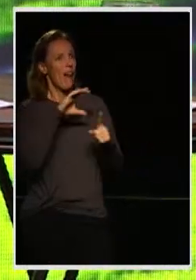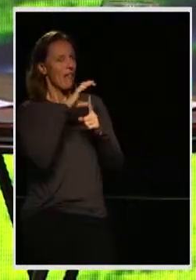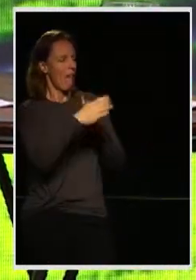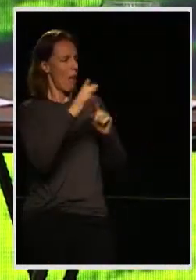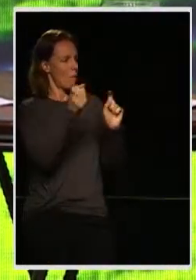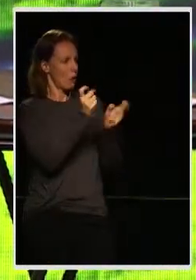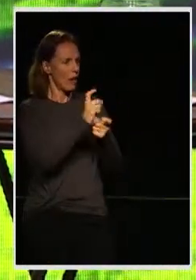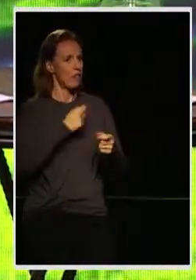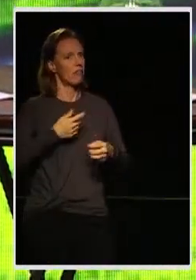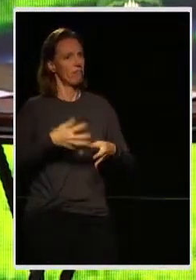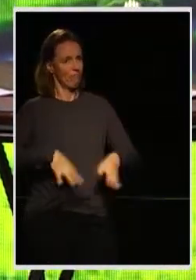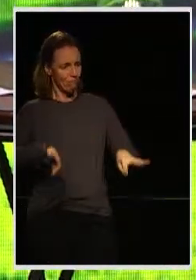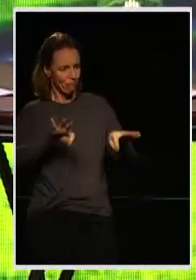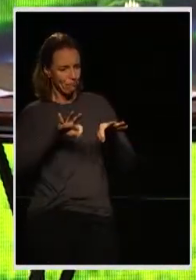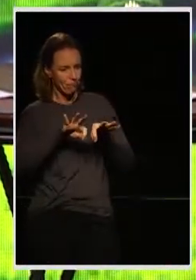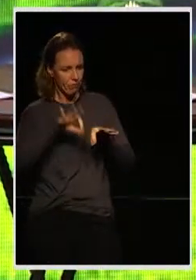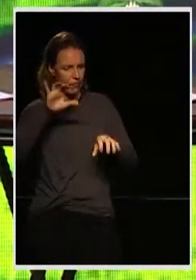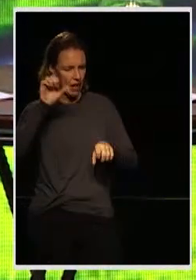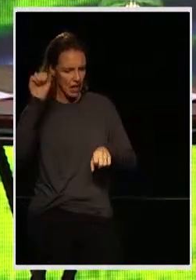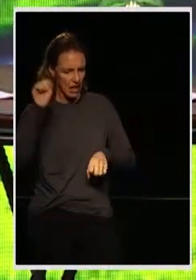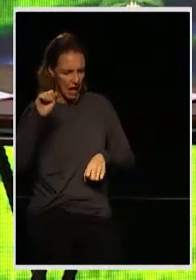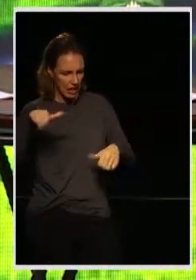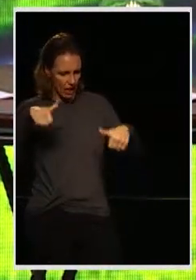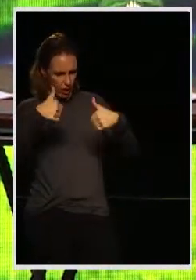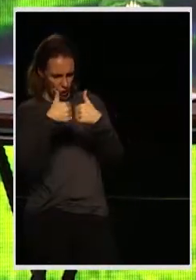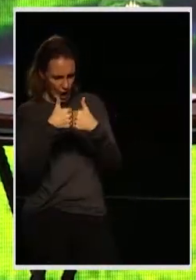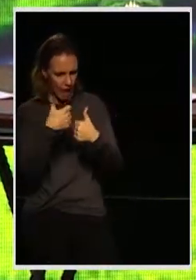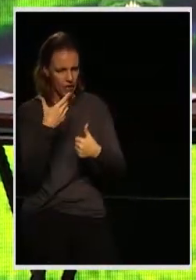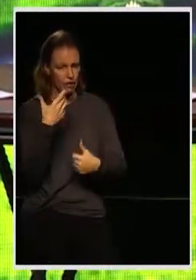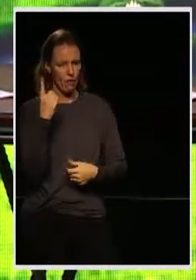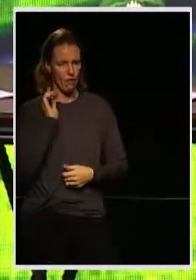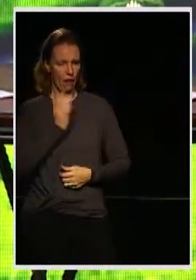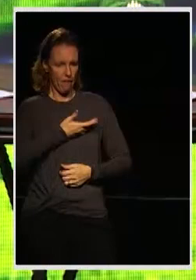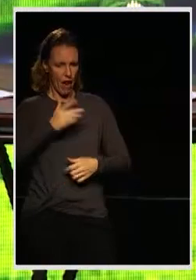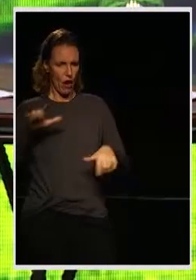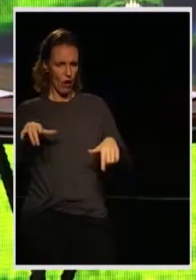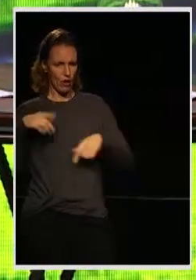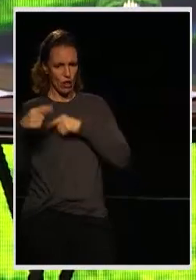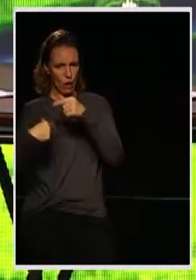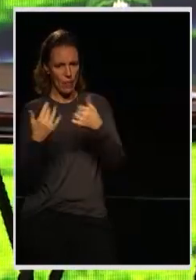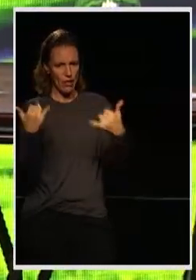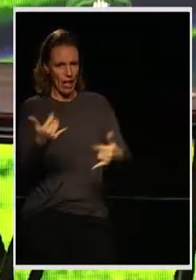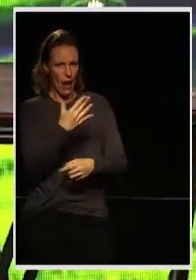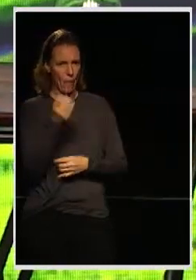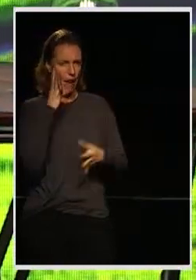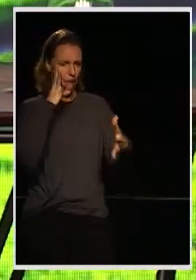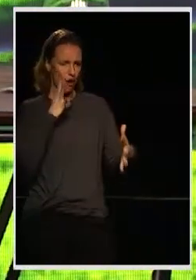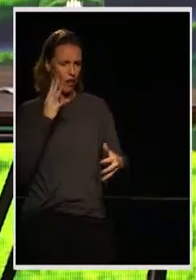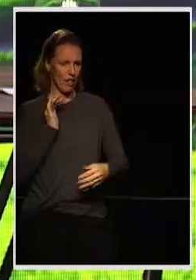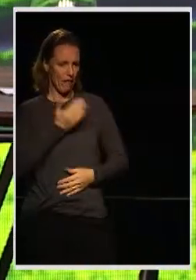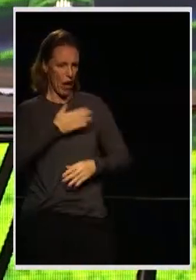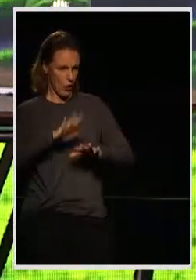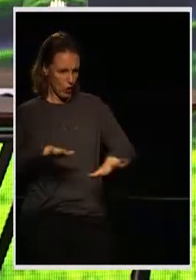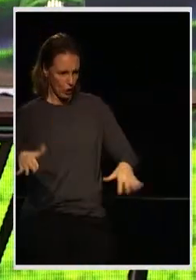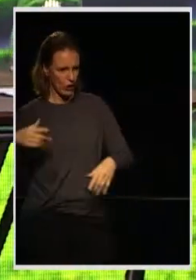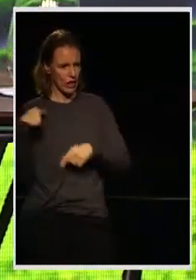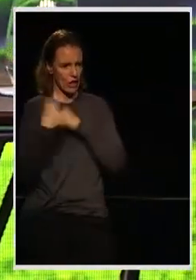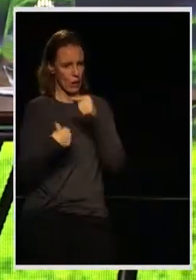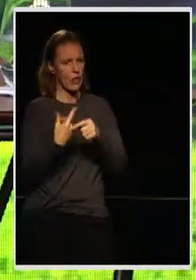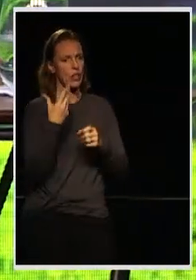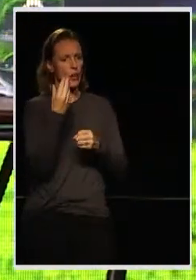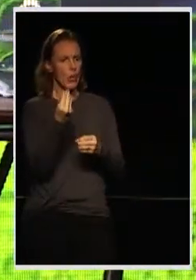is indeed, you know, the challenge of our generation now, and unfortunately of our children's generation.